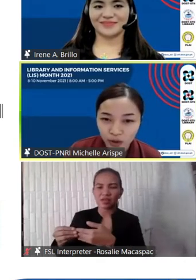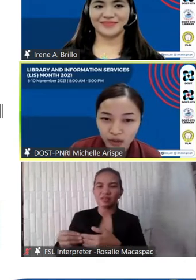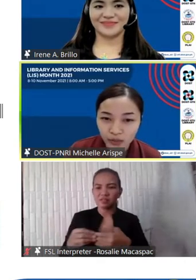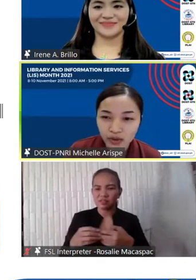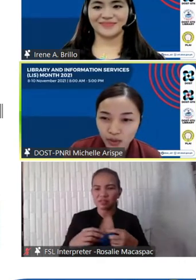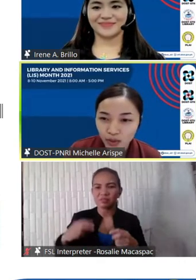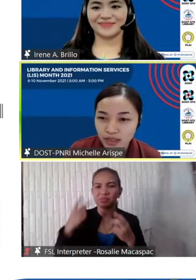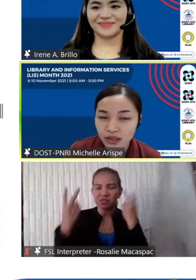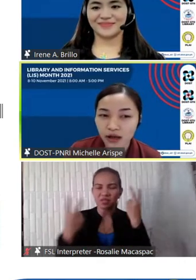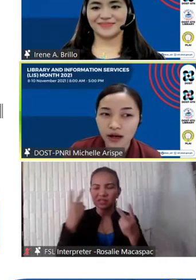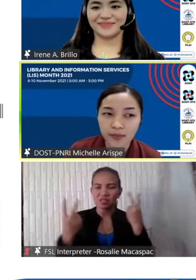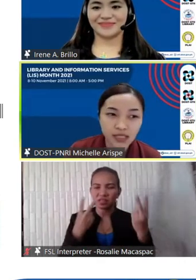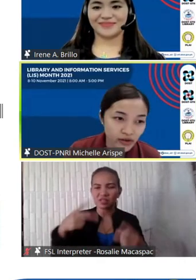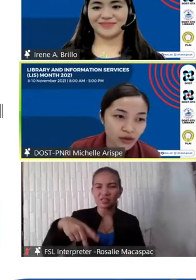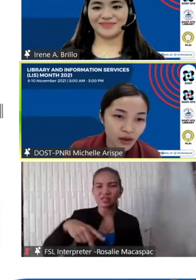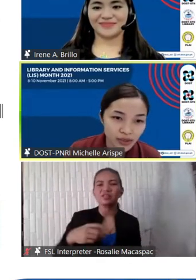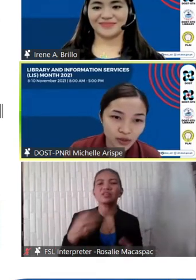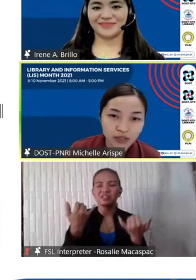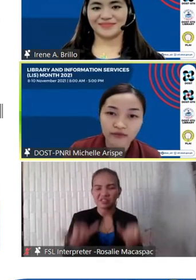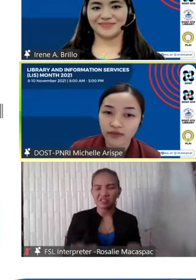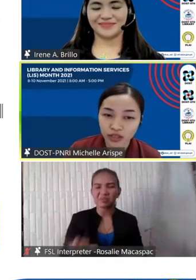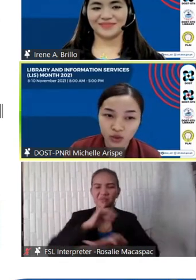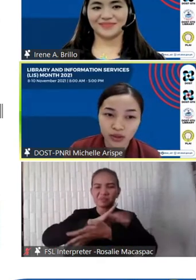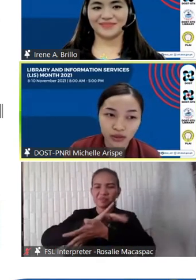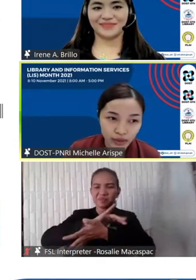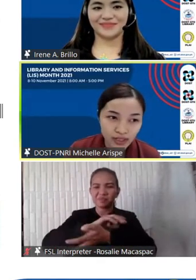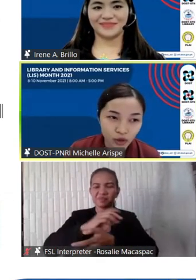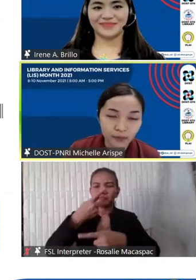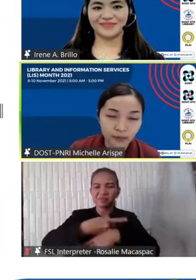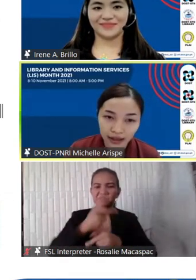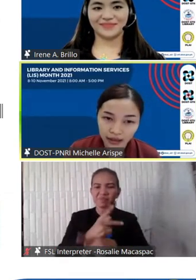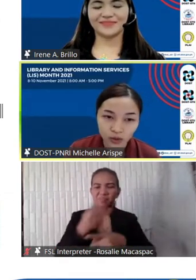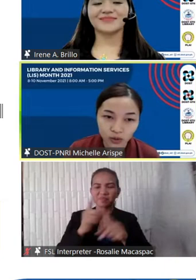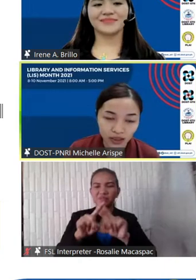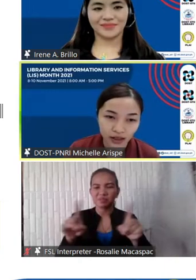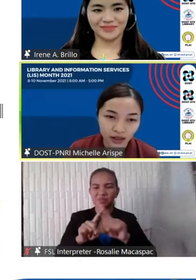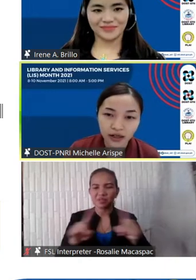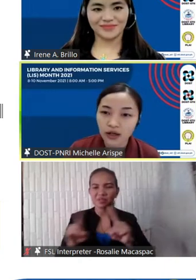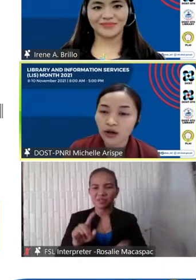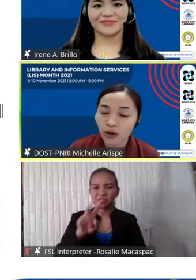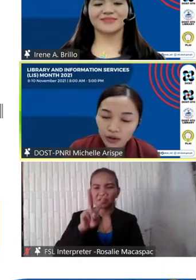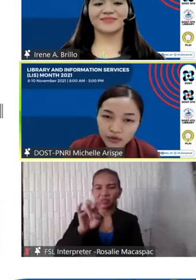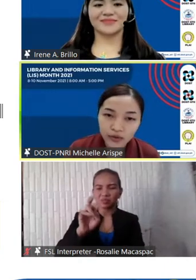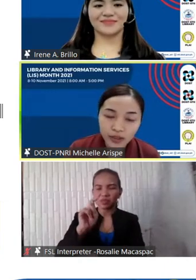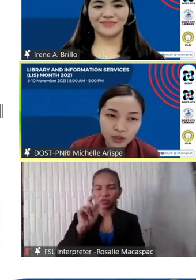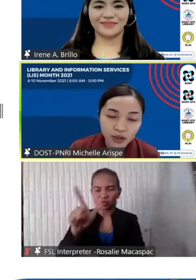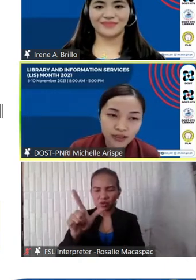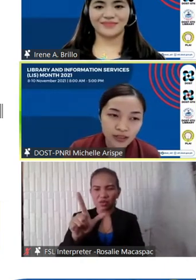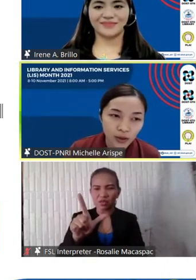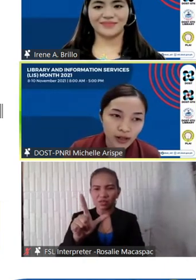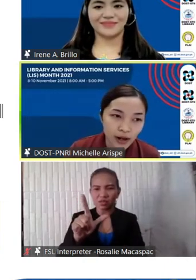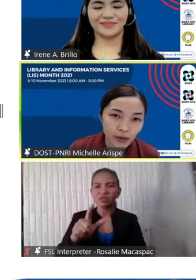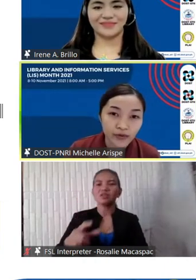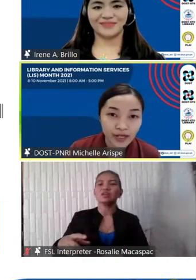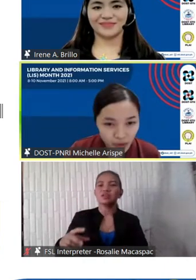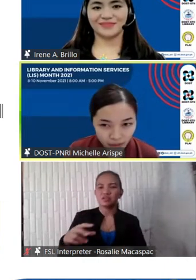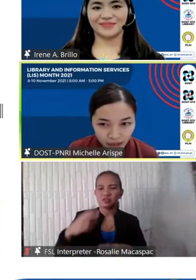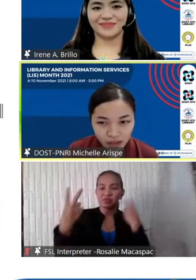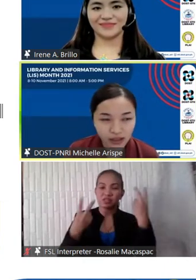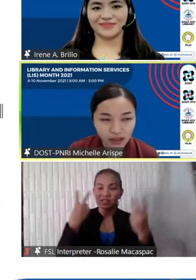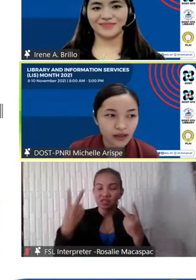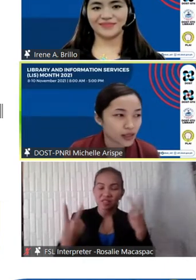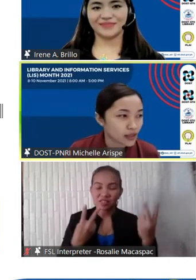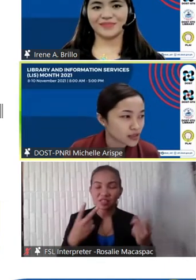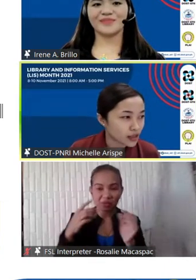tayo ngayon, we produced several episodes of virtual tours or Biyaheng Nuclear, all of which you can see on our